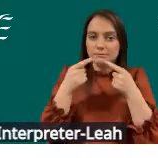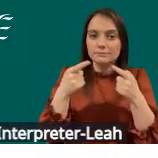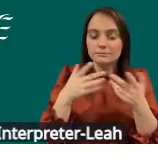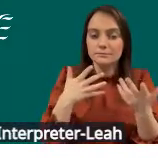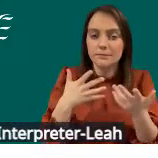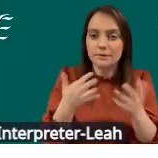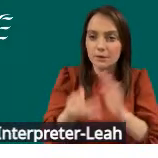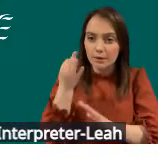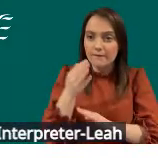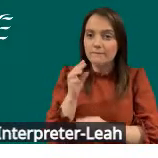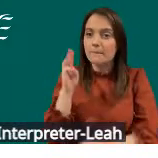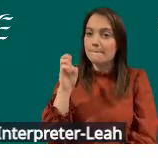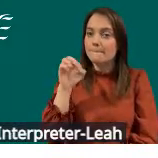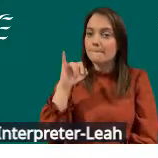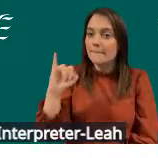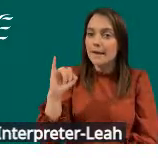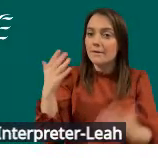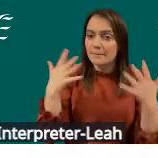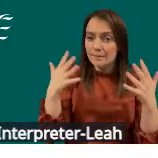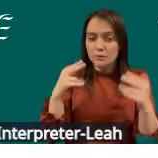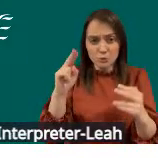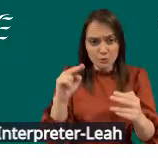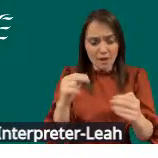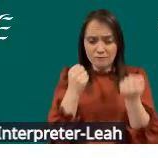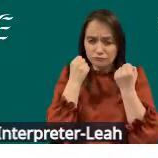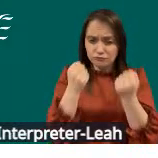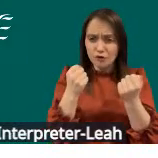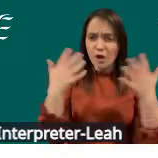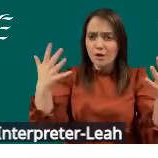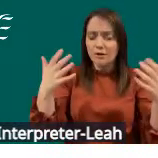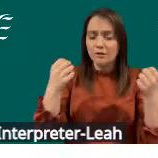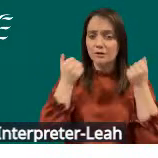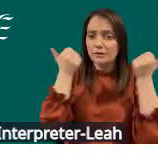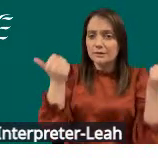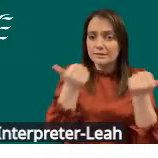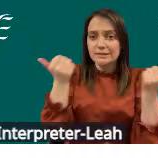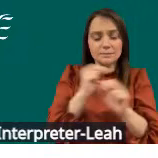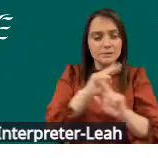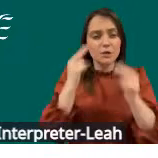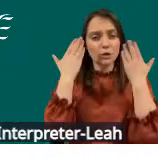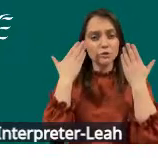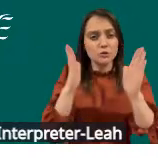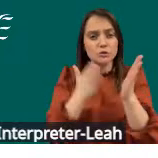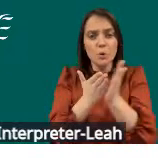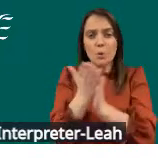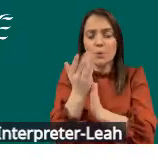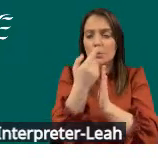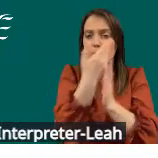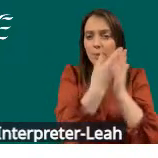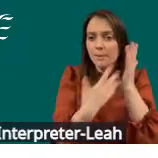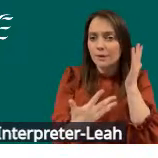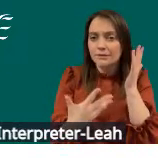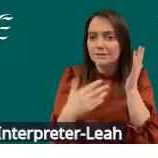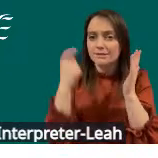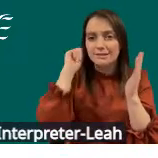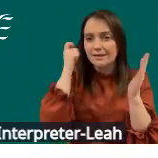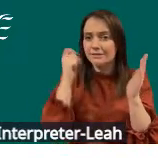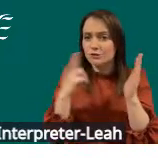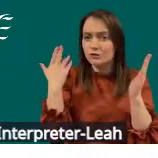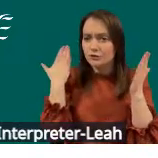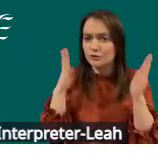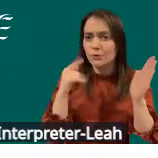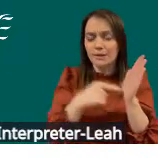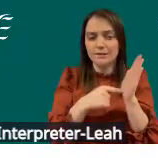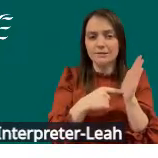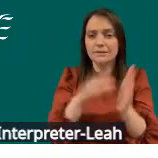the perimenopause, you can have very strong symptoms and it's not going to be reflective in the blood test. So the blood tests don't reflect it. So the GP has to believe you